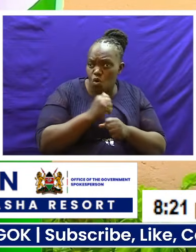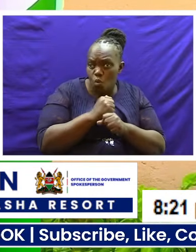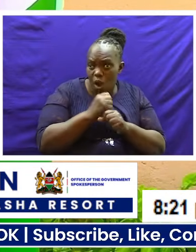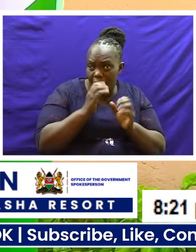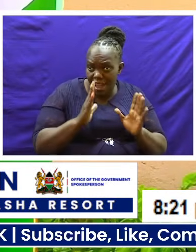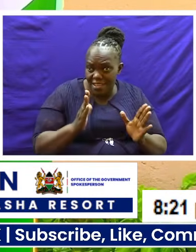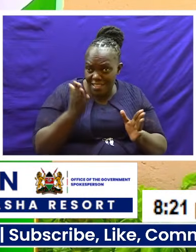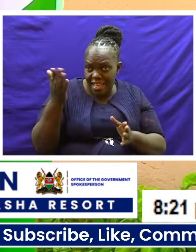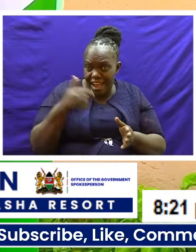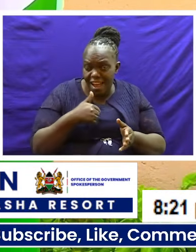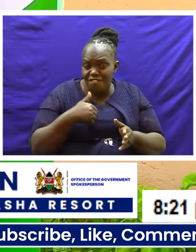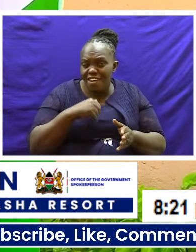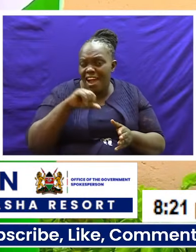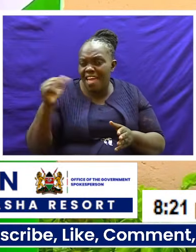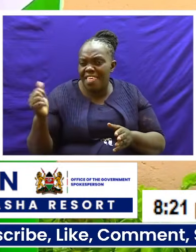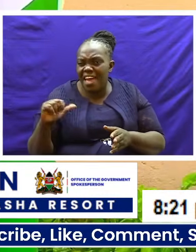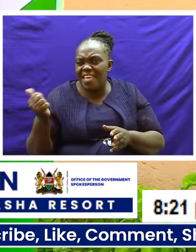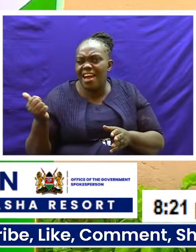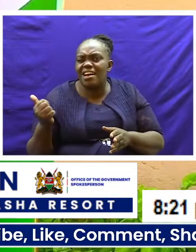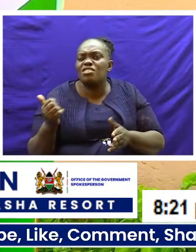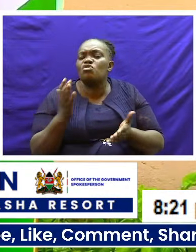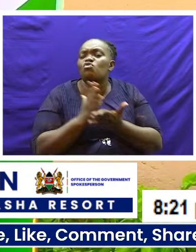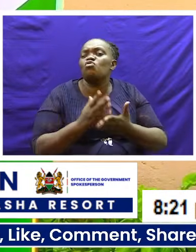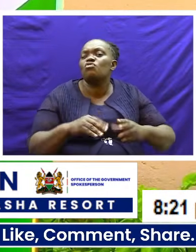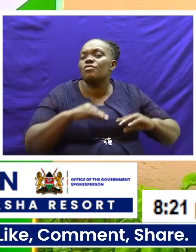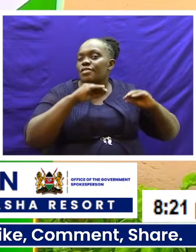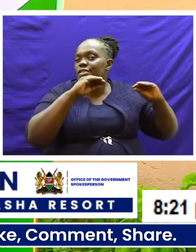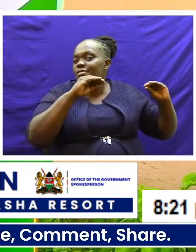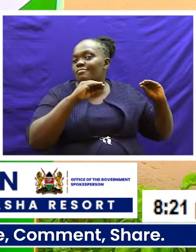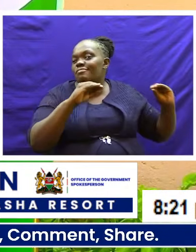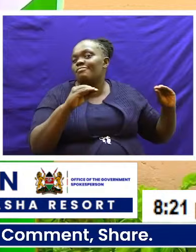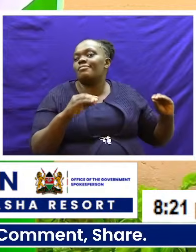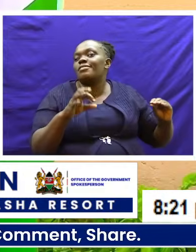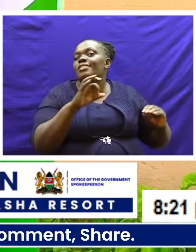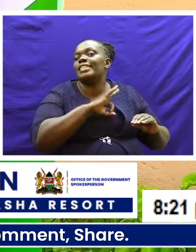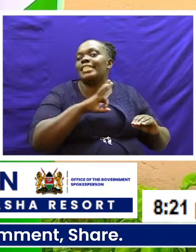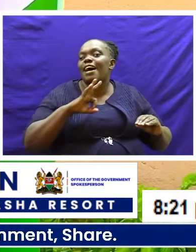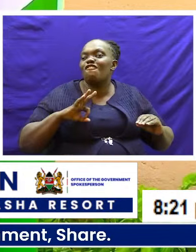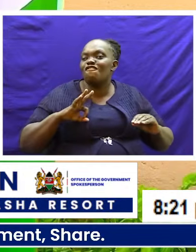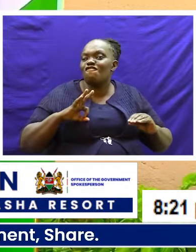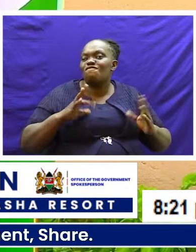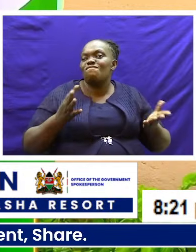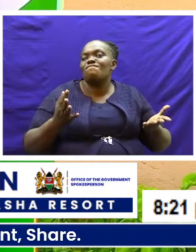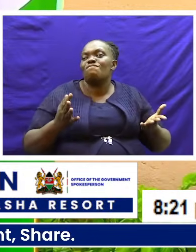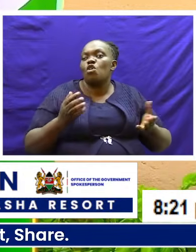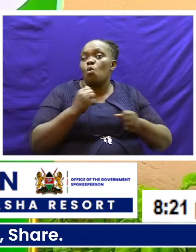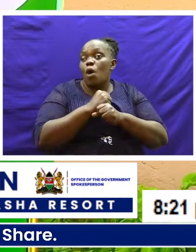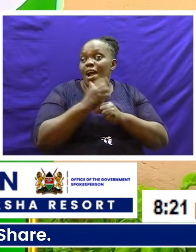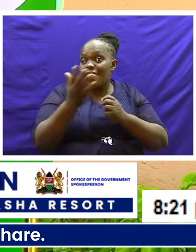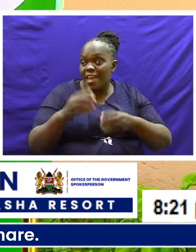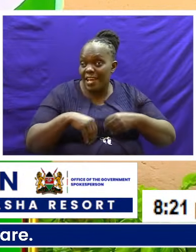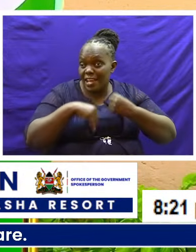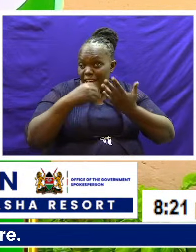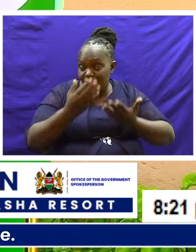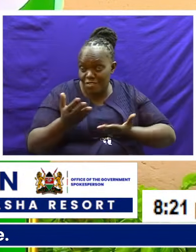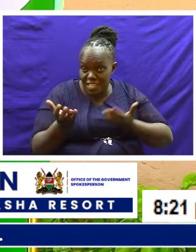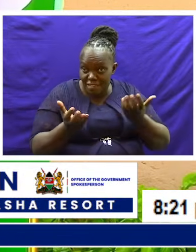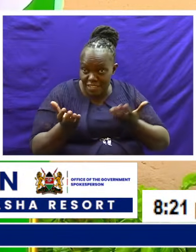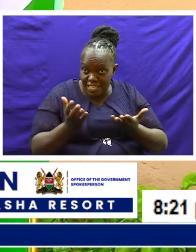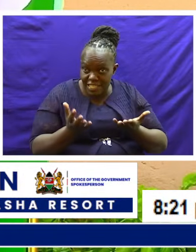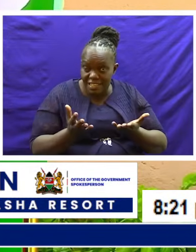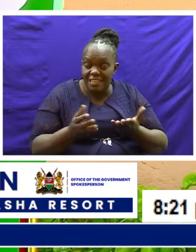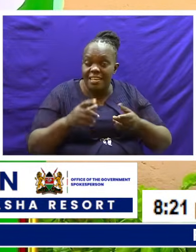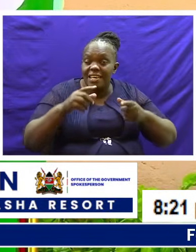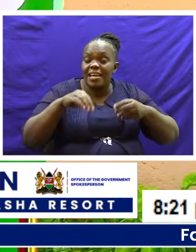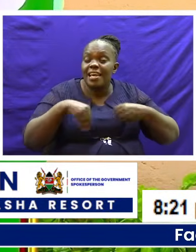but there are some Huduma centers where we have trained the staff of Huduma to provide our services. So we can pride ourselves